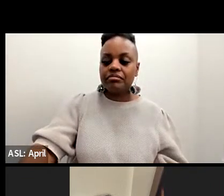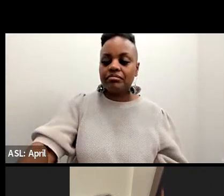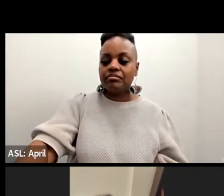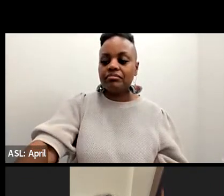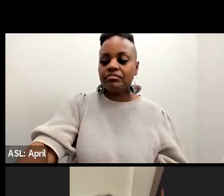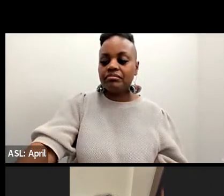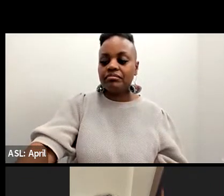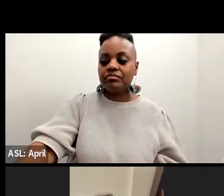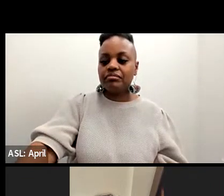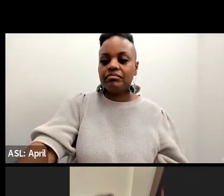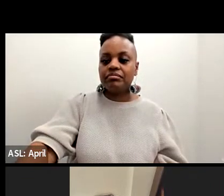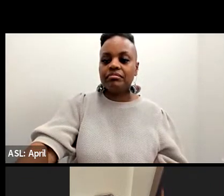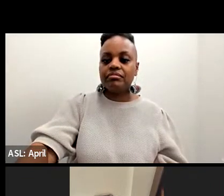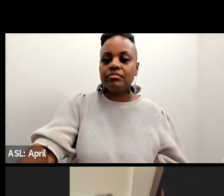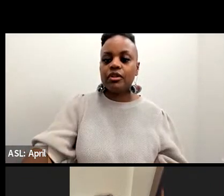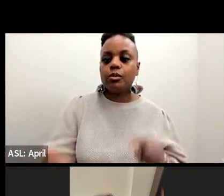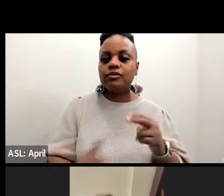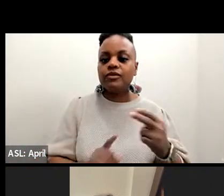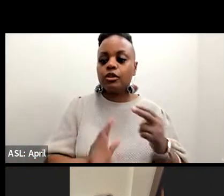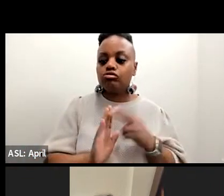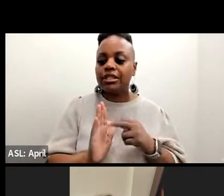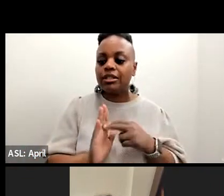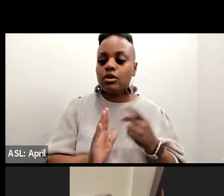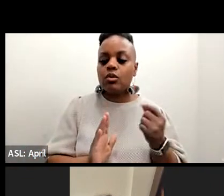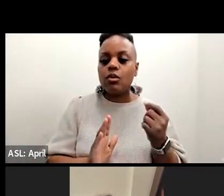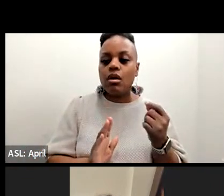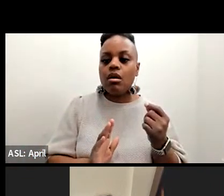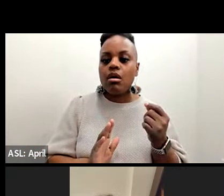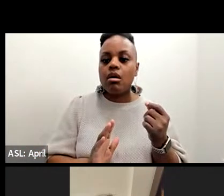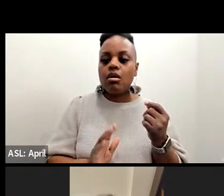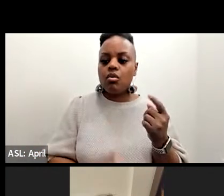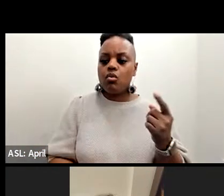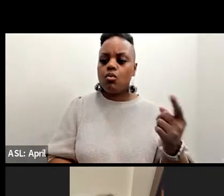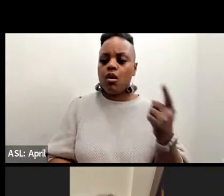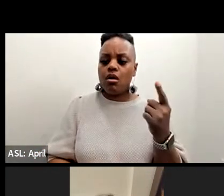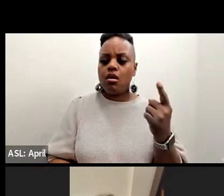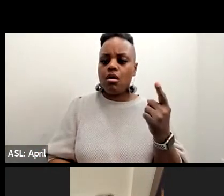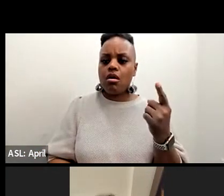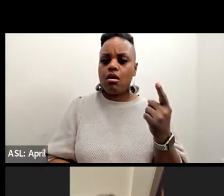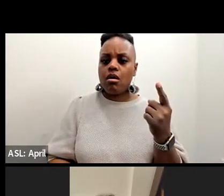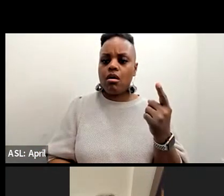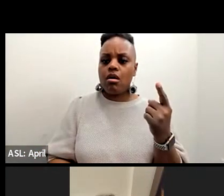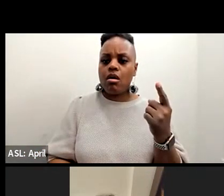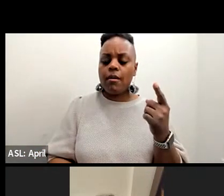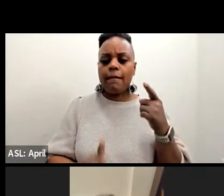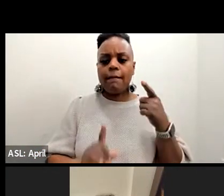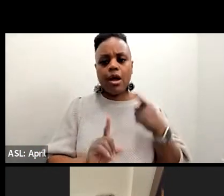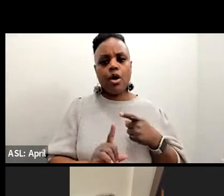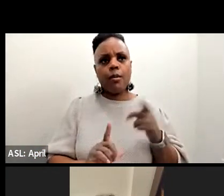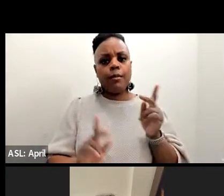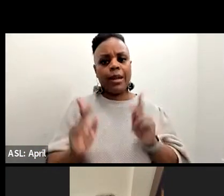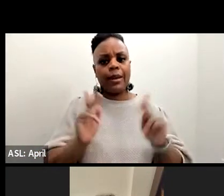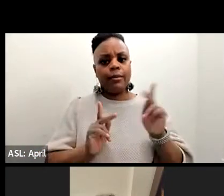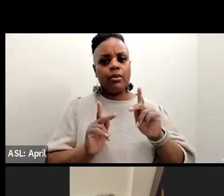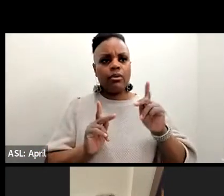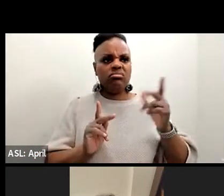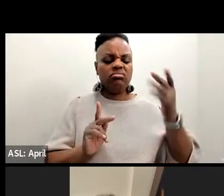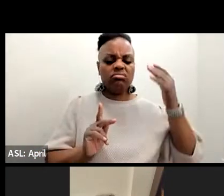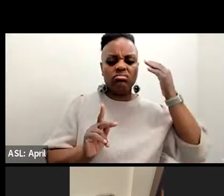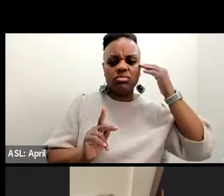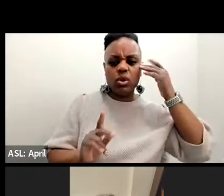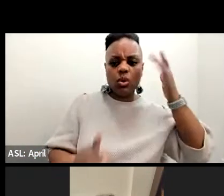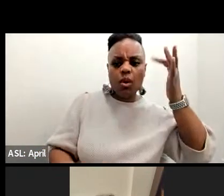of the disappointment with the group had to do with its rigid hierarchy, its inability to adapt, some